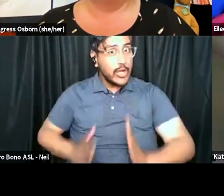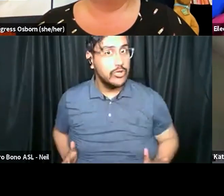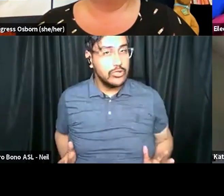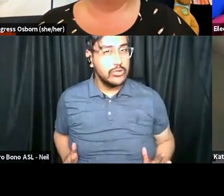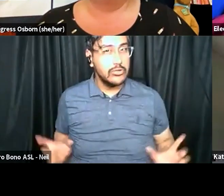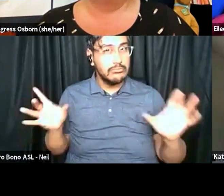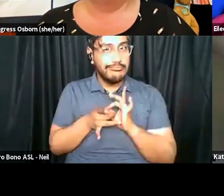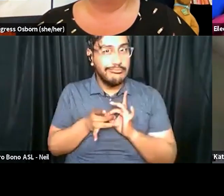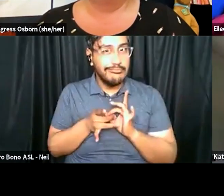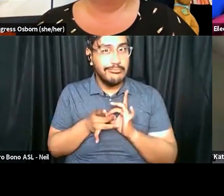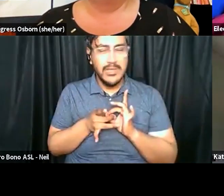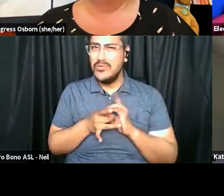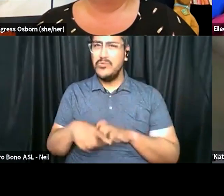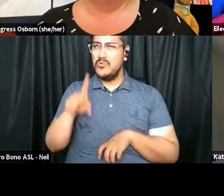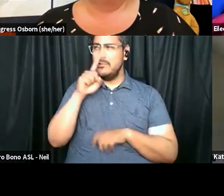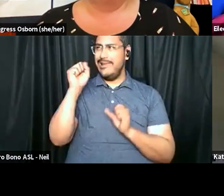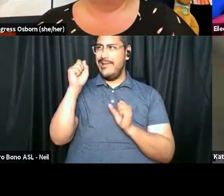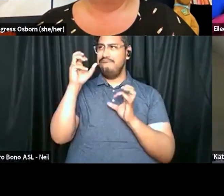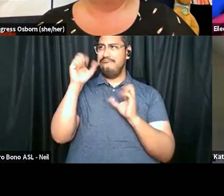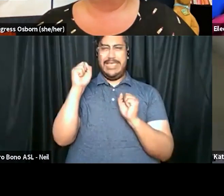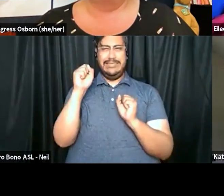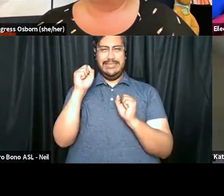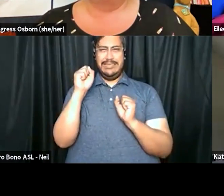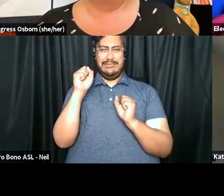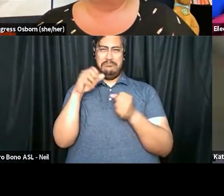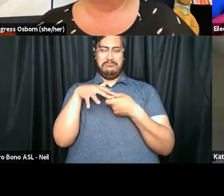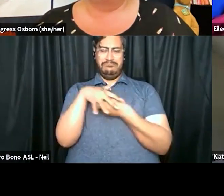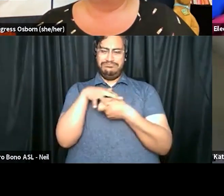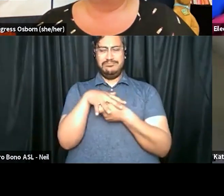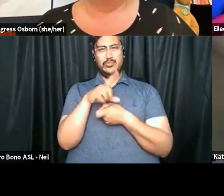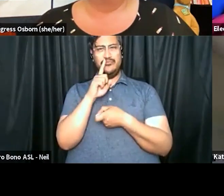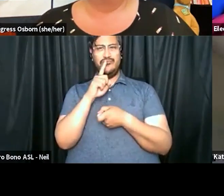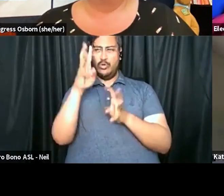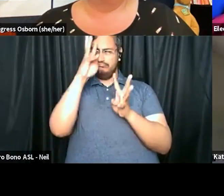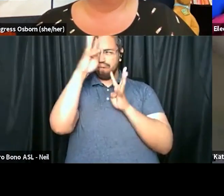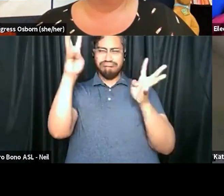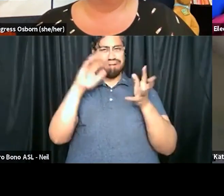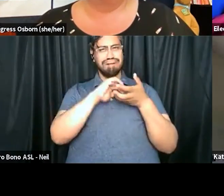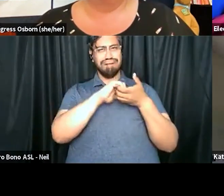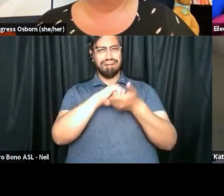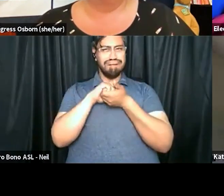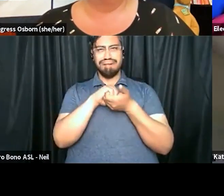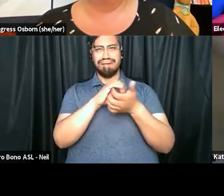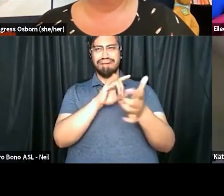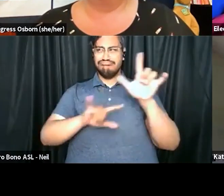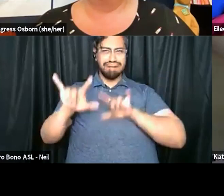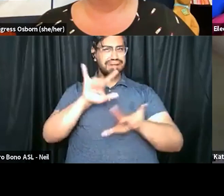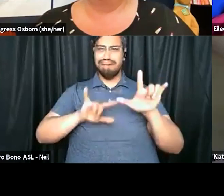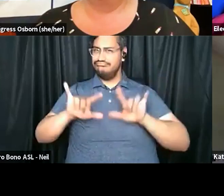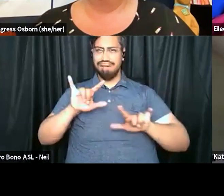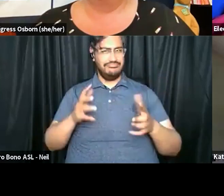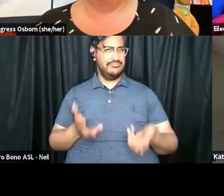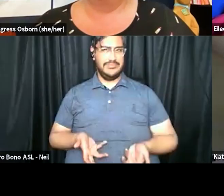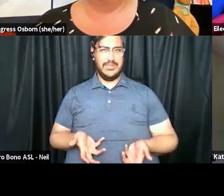pocket of creativity and solidarity and affection and community. So yeah,